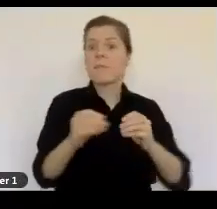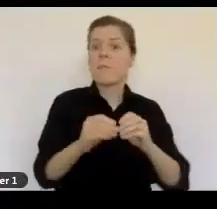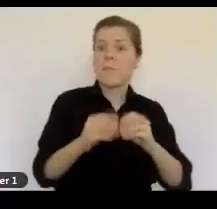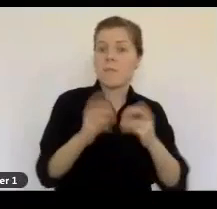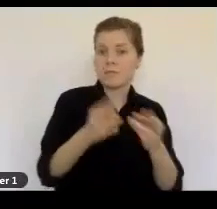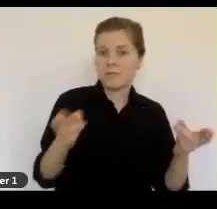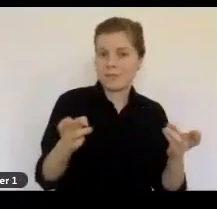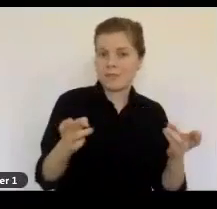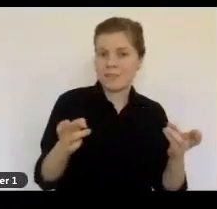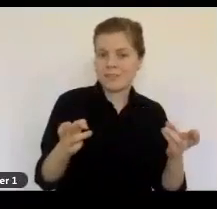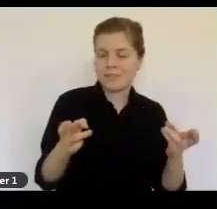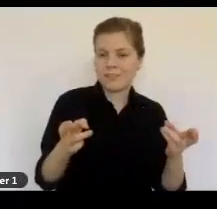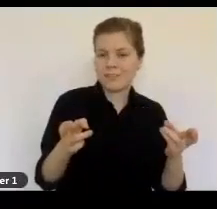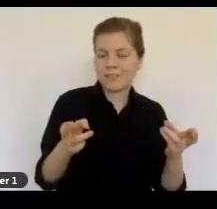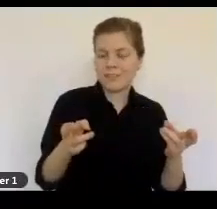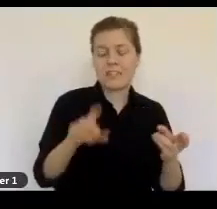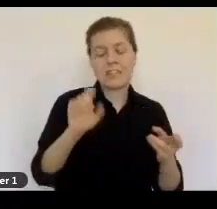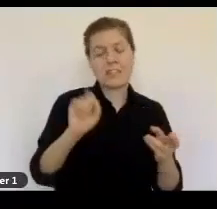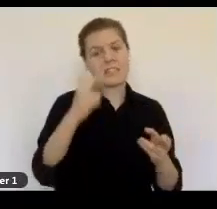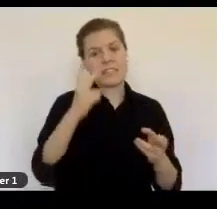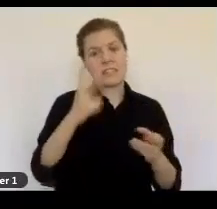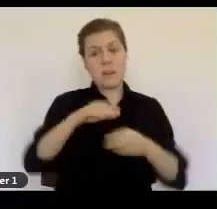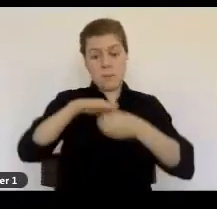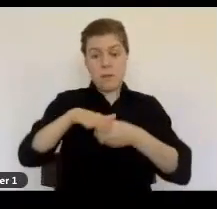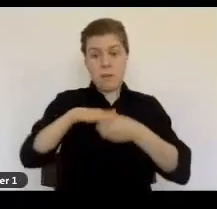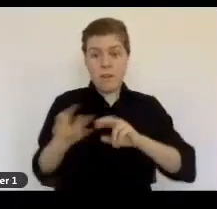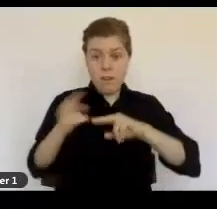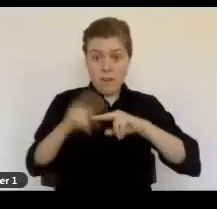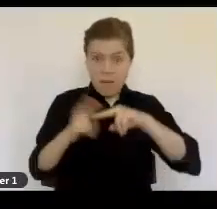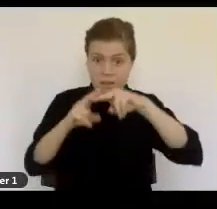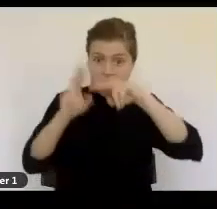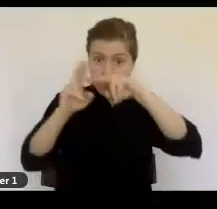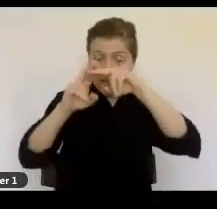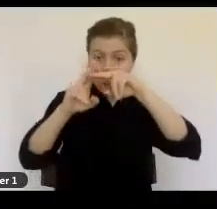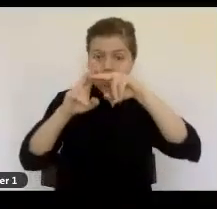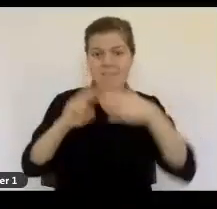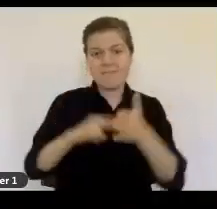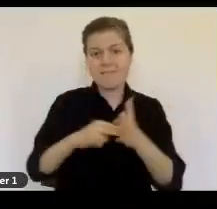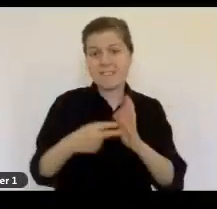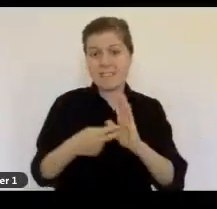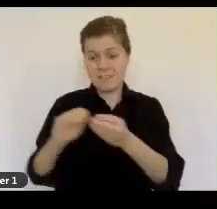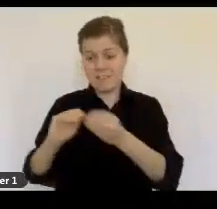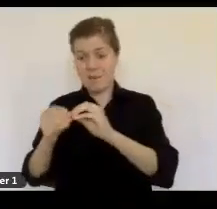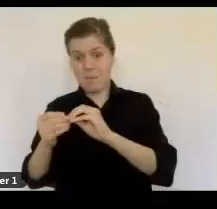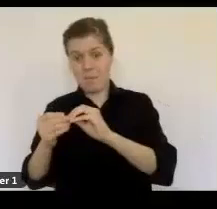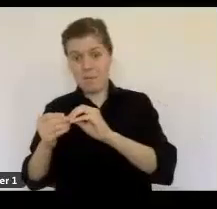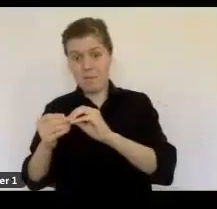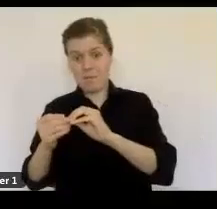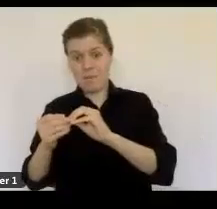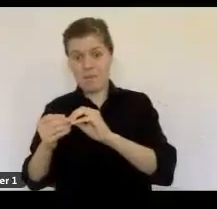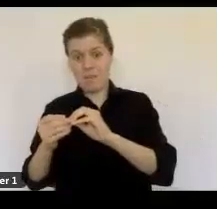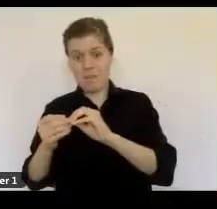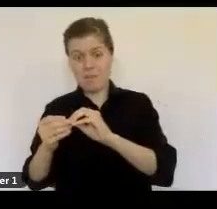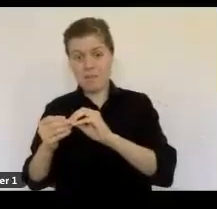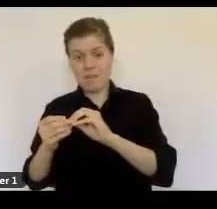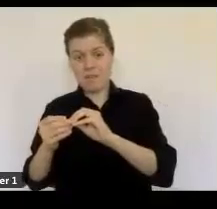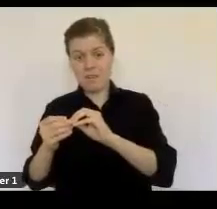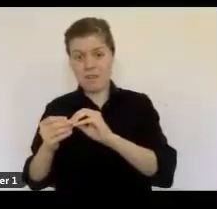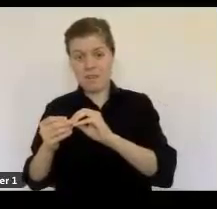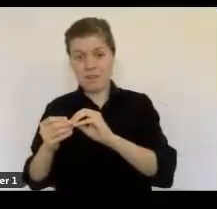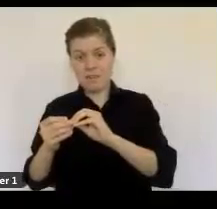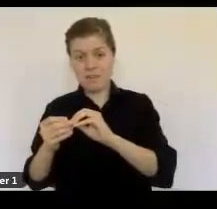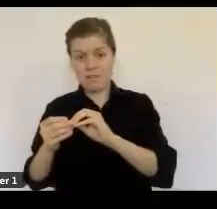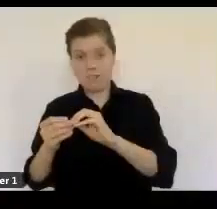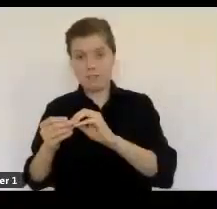society, or the least well off. And many of the folks in those situations may need more resources than average. So you can see that as the pressure cranks